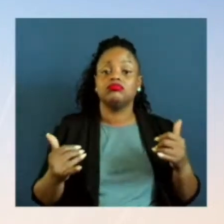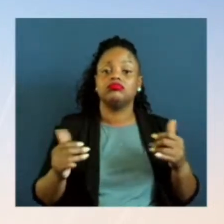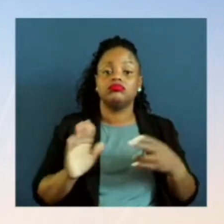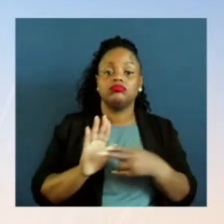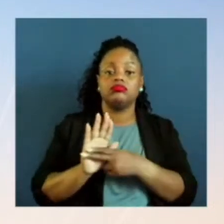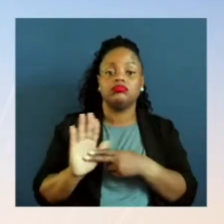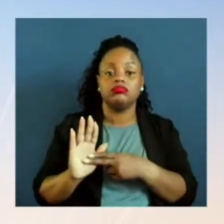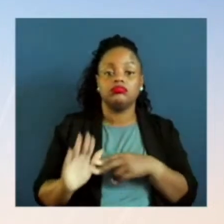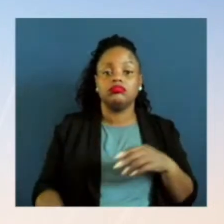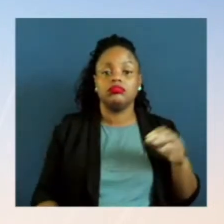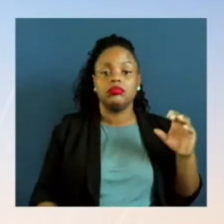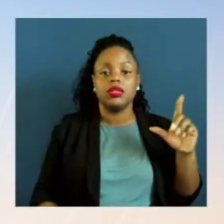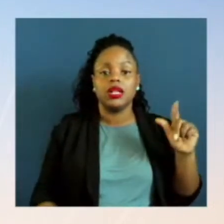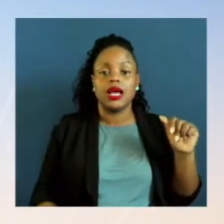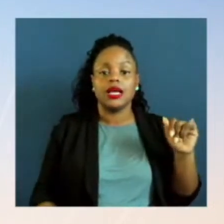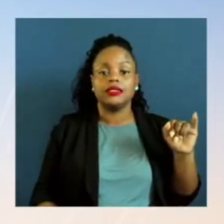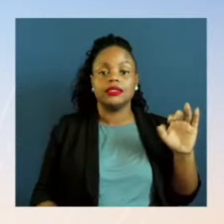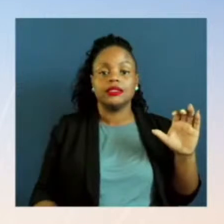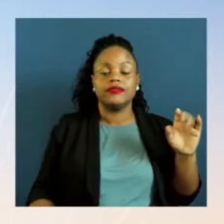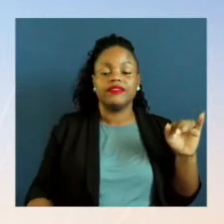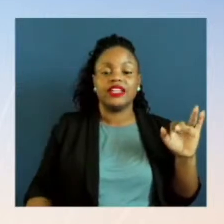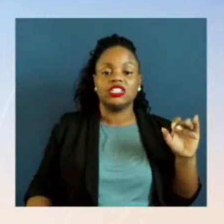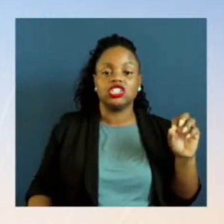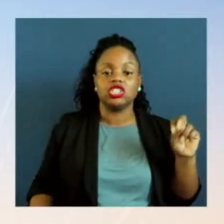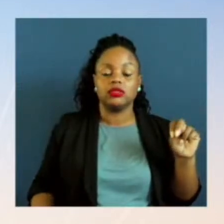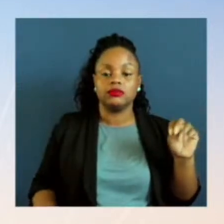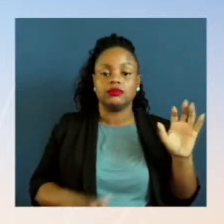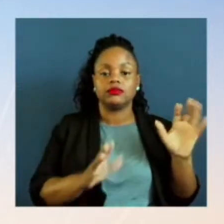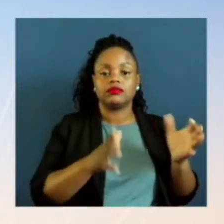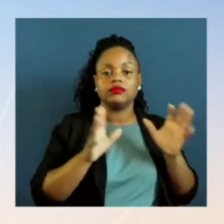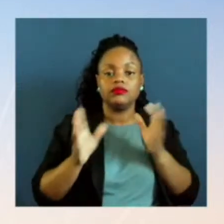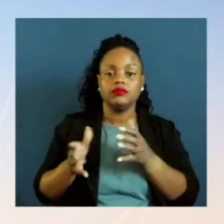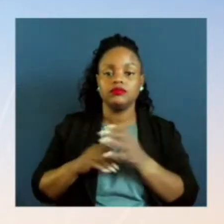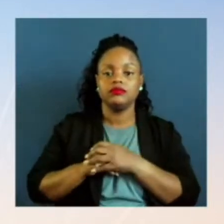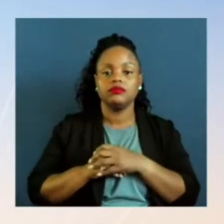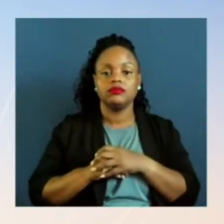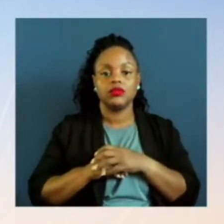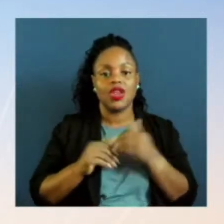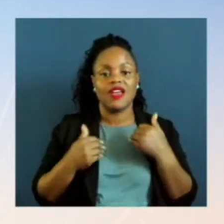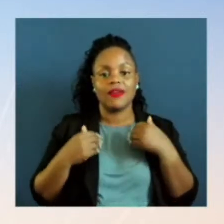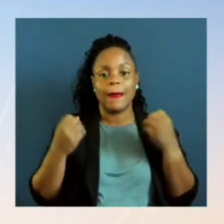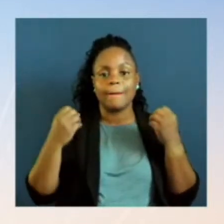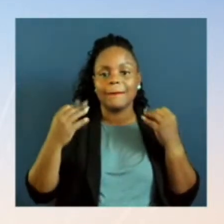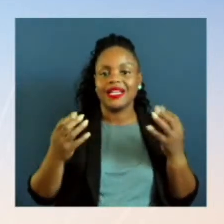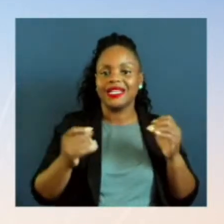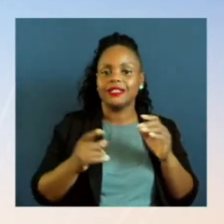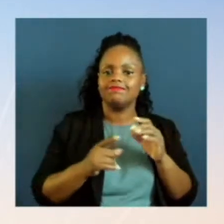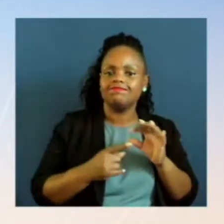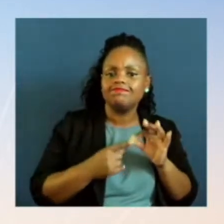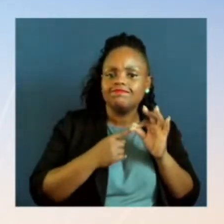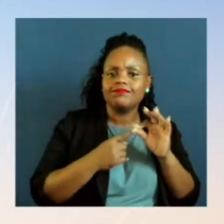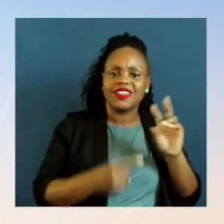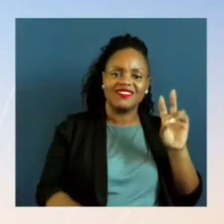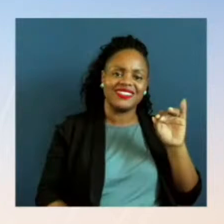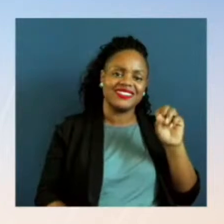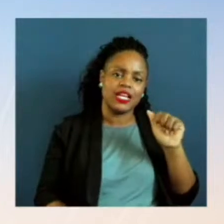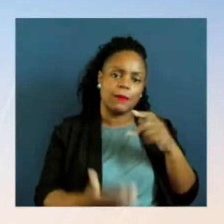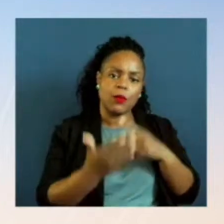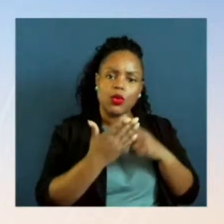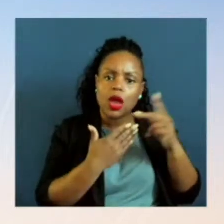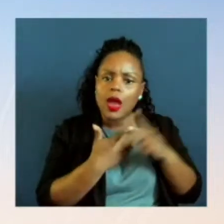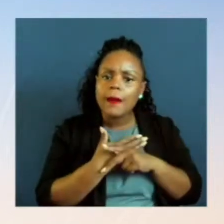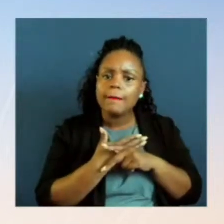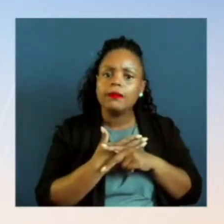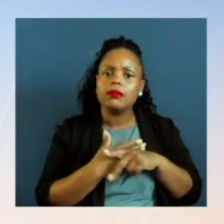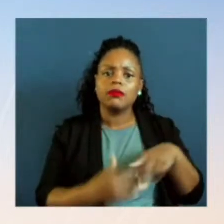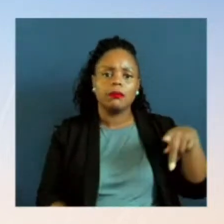people have come into the country under from Afghanistan. The SIV, the Special Immigrant Visa Program, P1, P2 programs. Some have